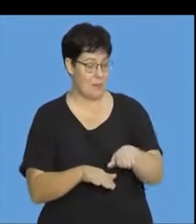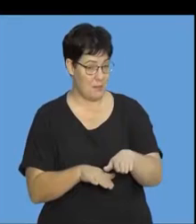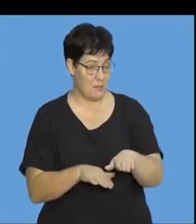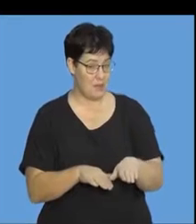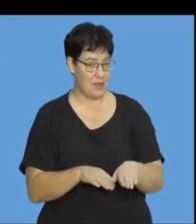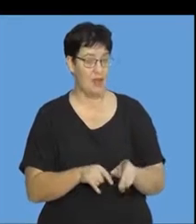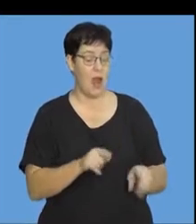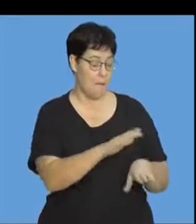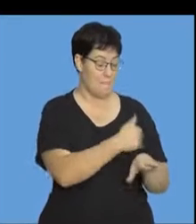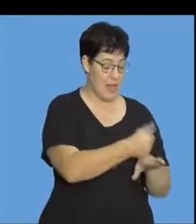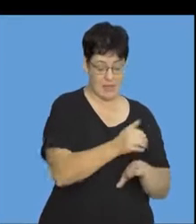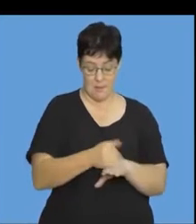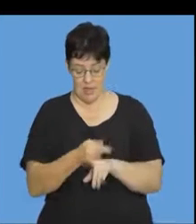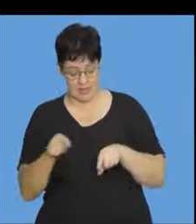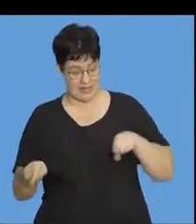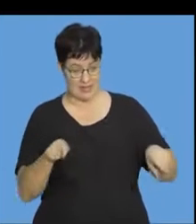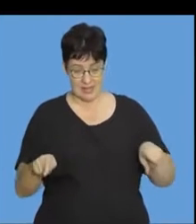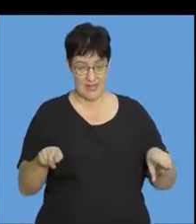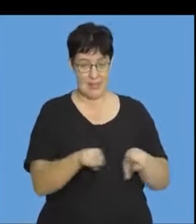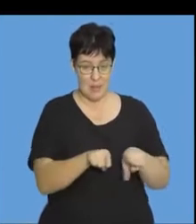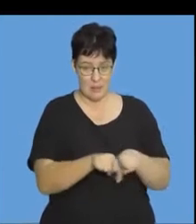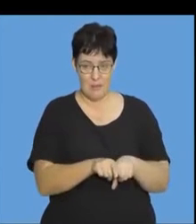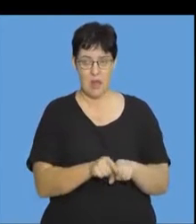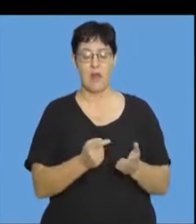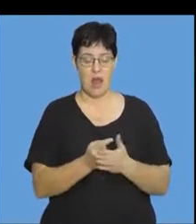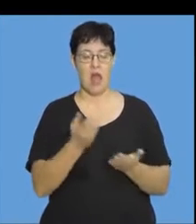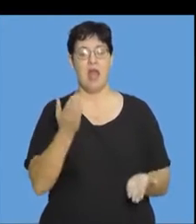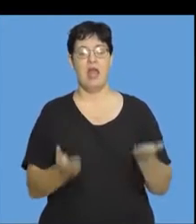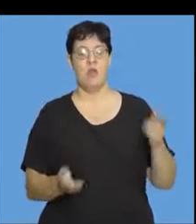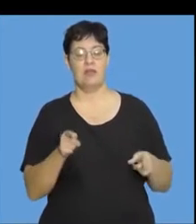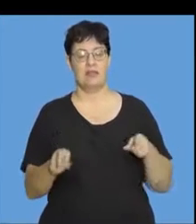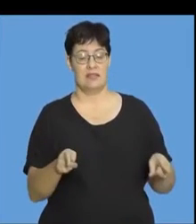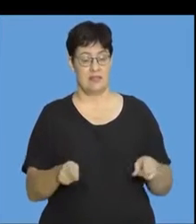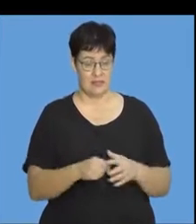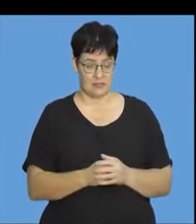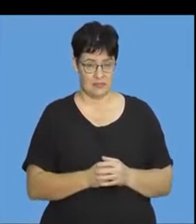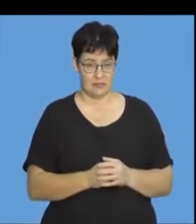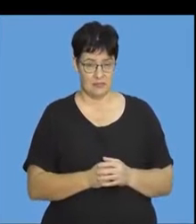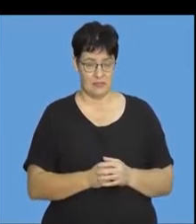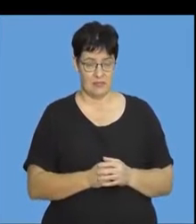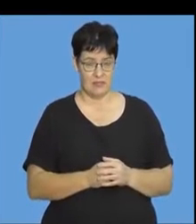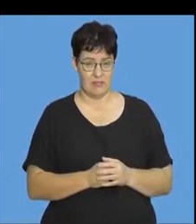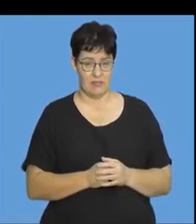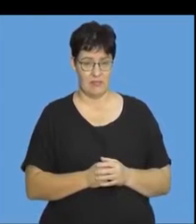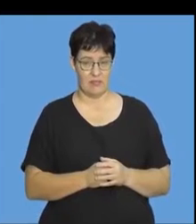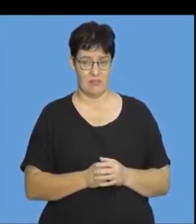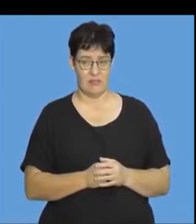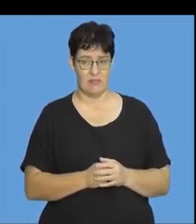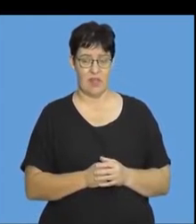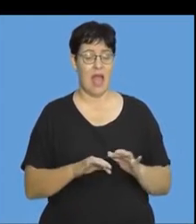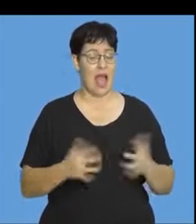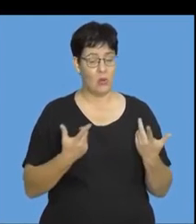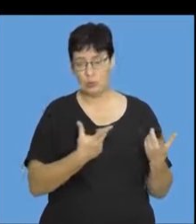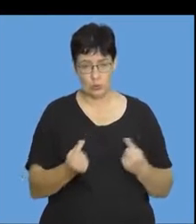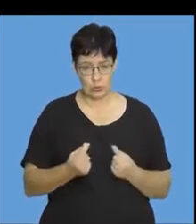be, when those bases are the same, you can now equate the exponents, right? You can equate the exponents